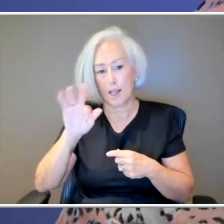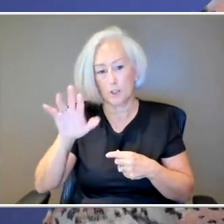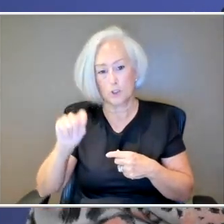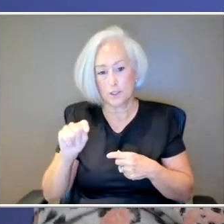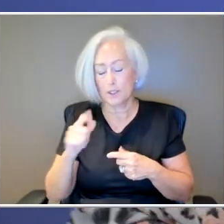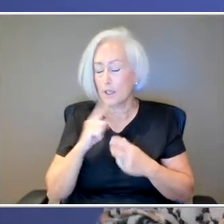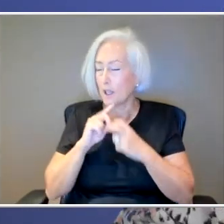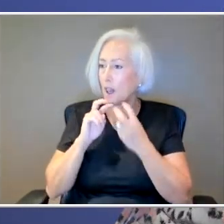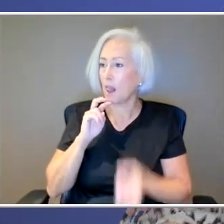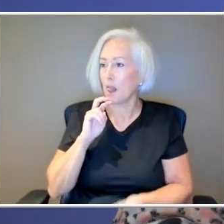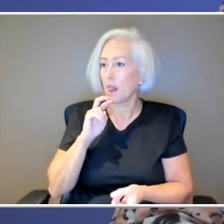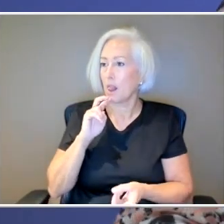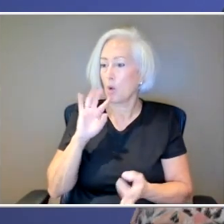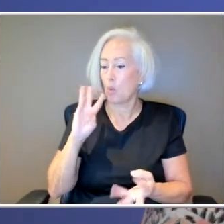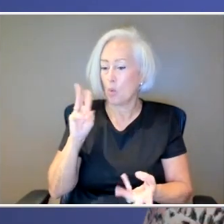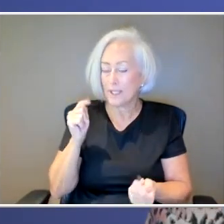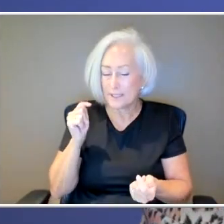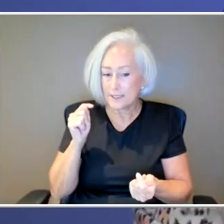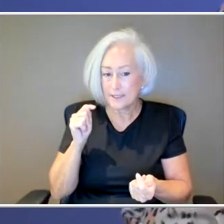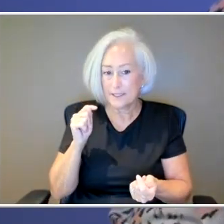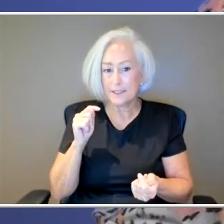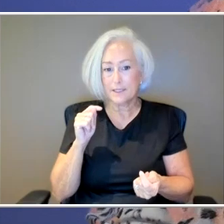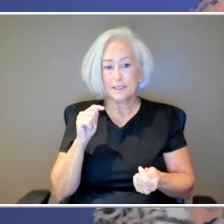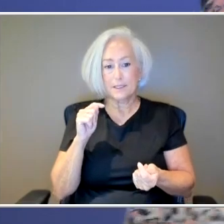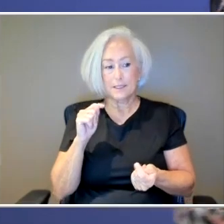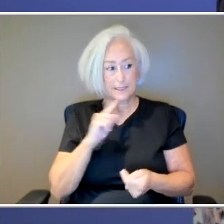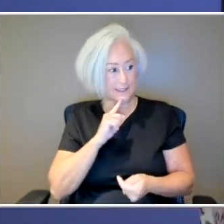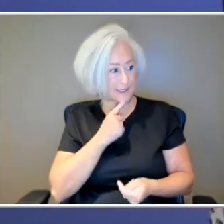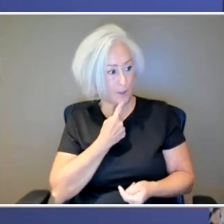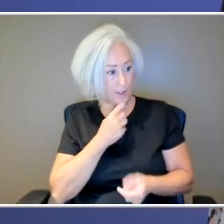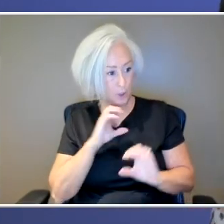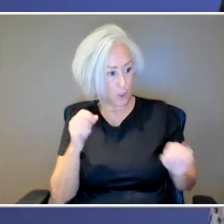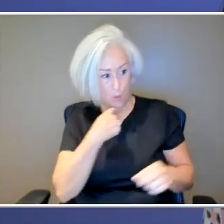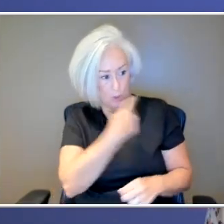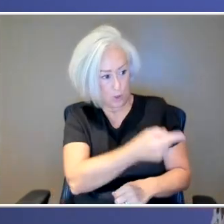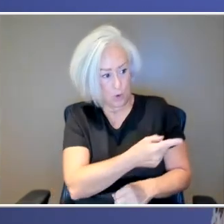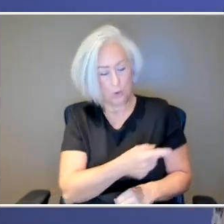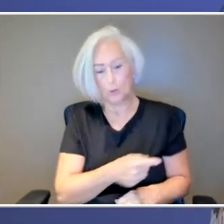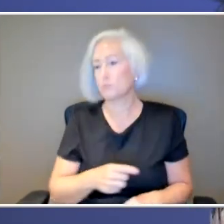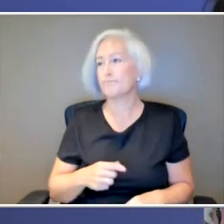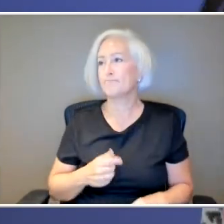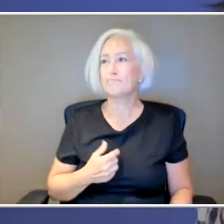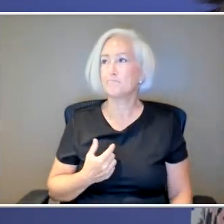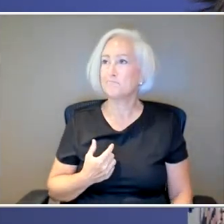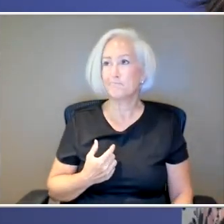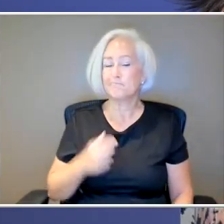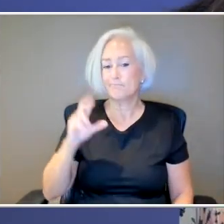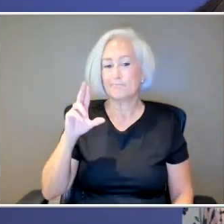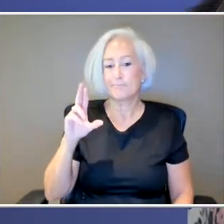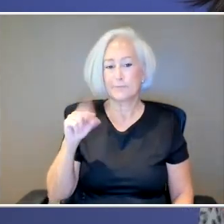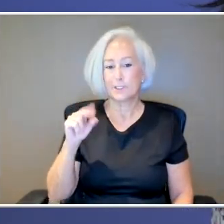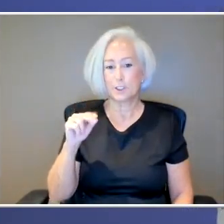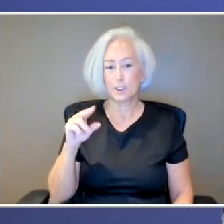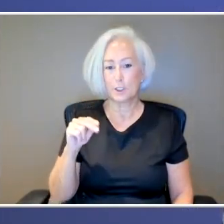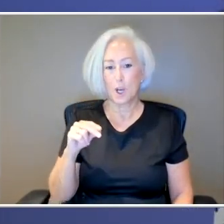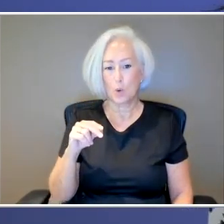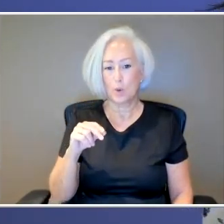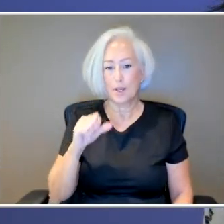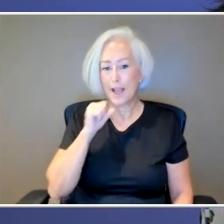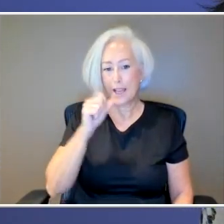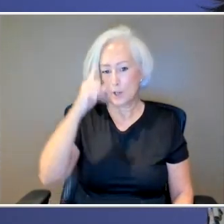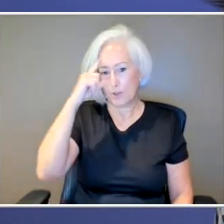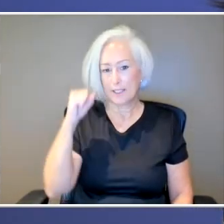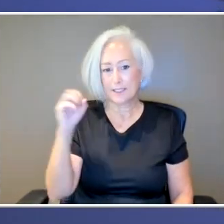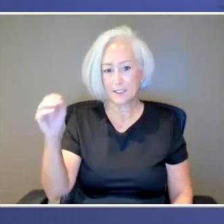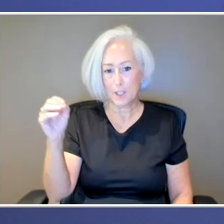what? What? She's like, seriously, nobody told you? I was like, that's sort of, I don't know. I don't think so, because